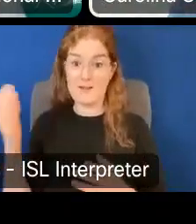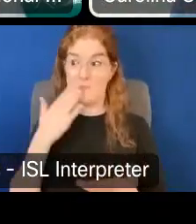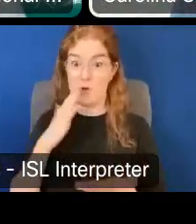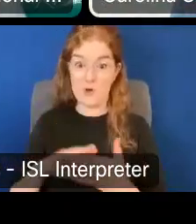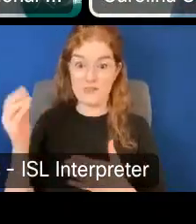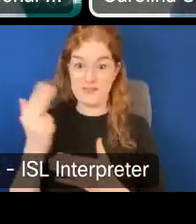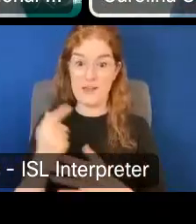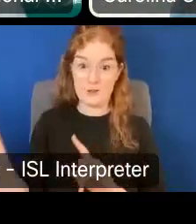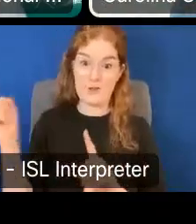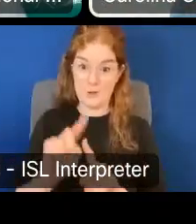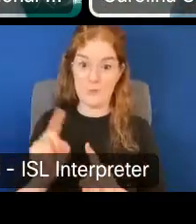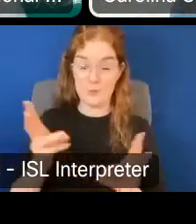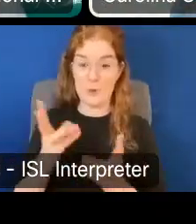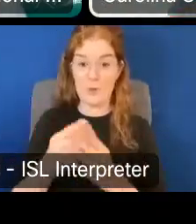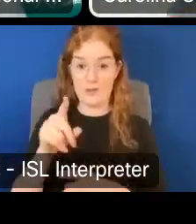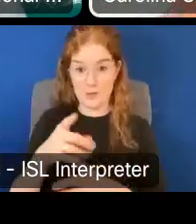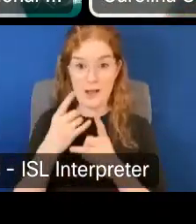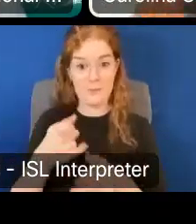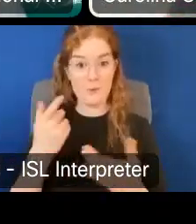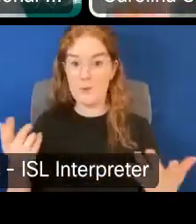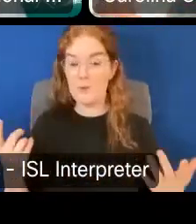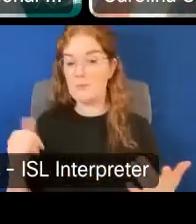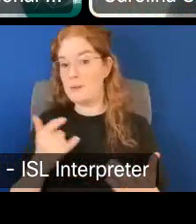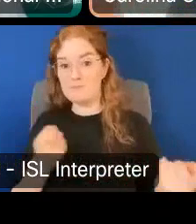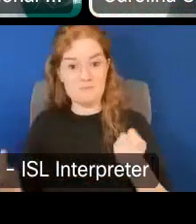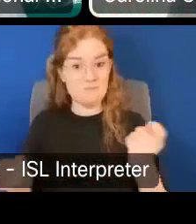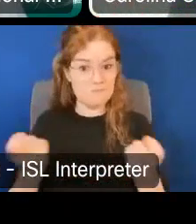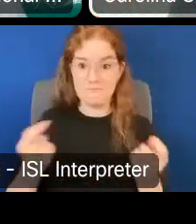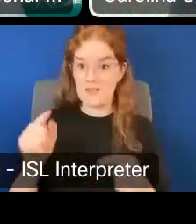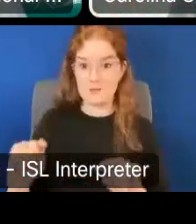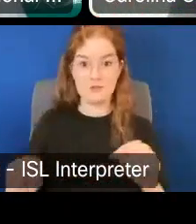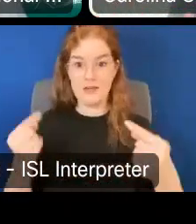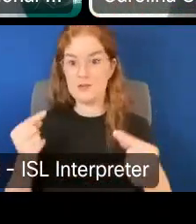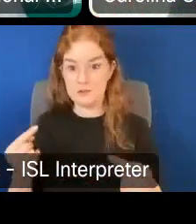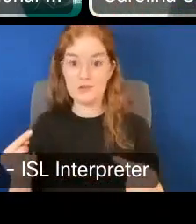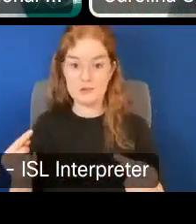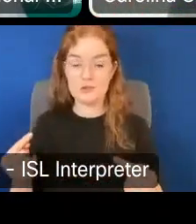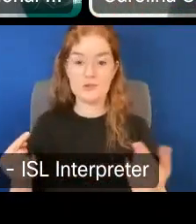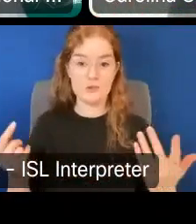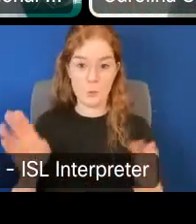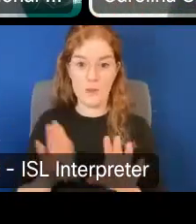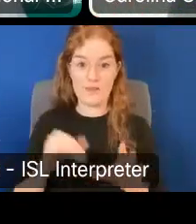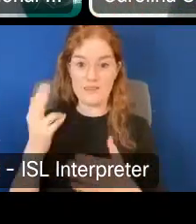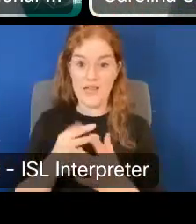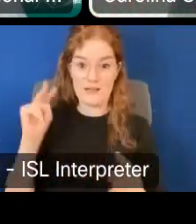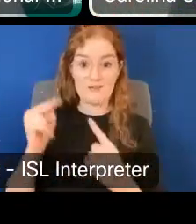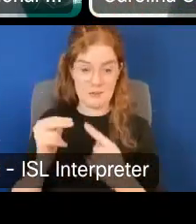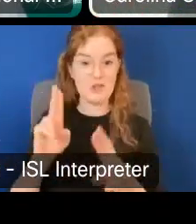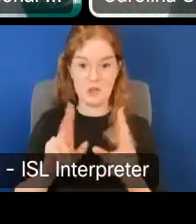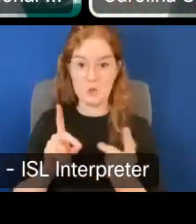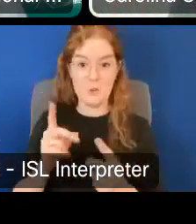to work internally with you to help you, let's say, navigate those challenges with the design lenses, then do. But like, again, there's